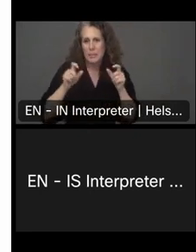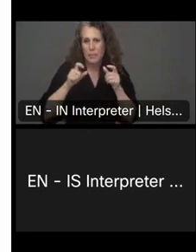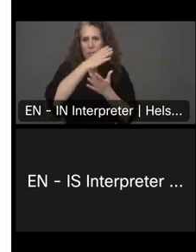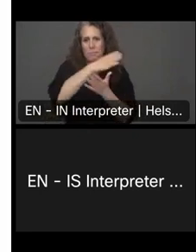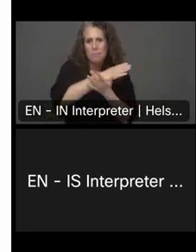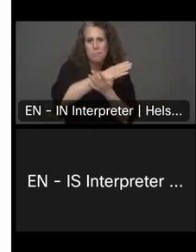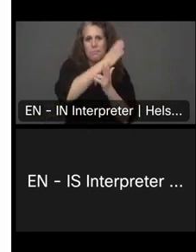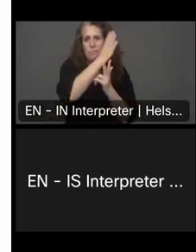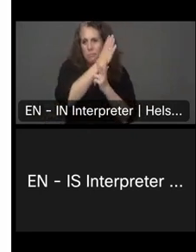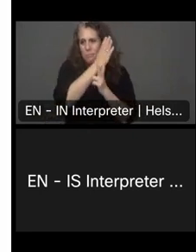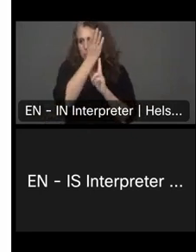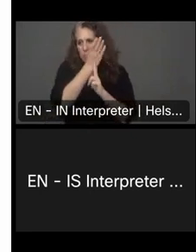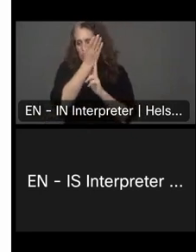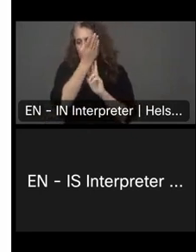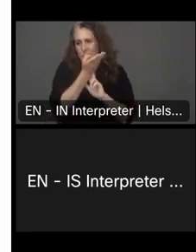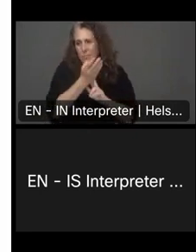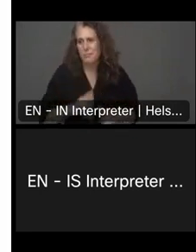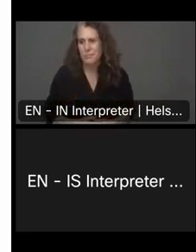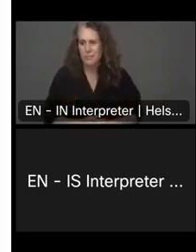University, respectively. In